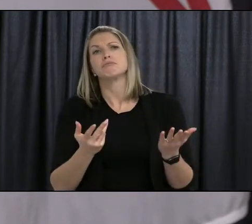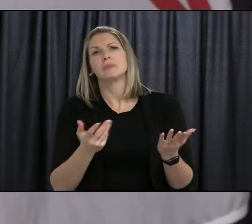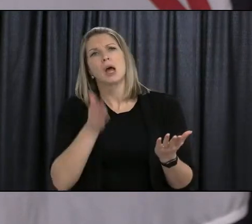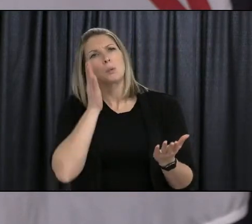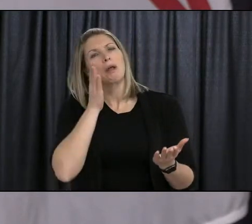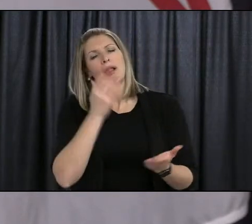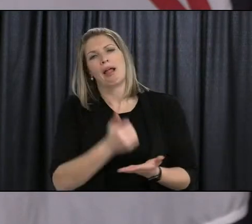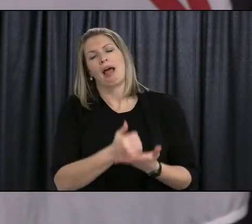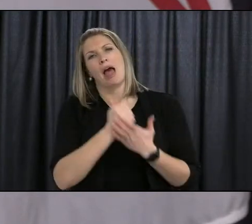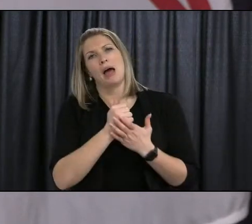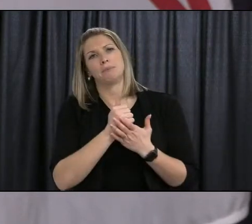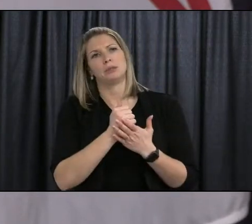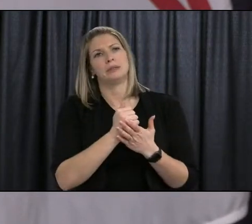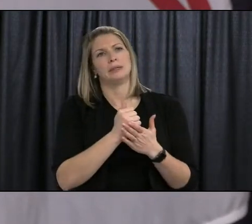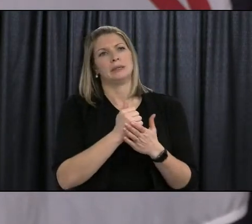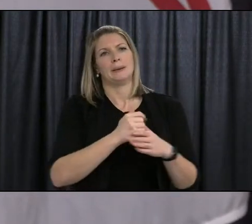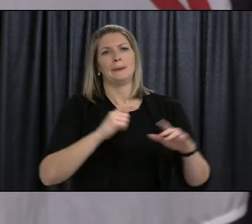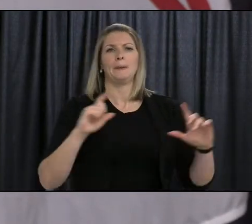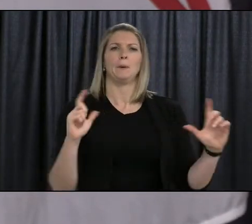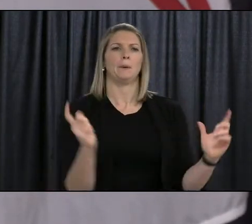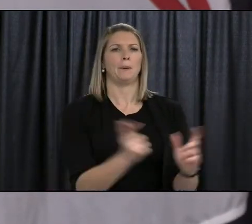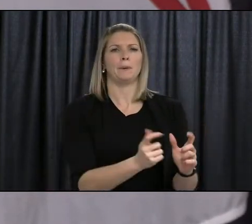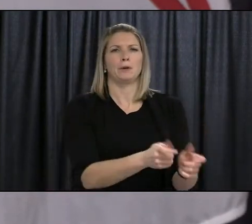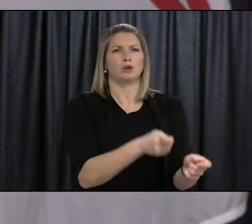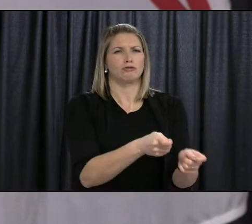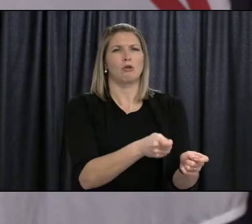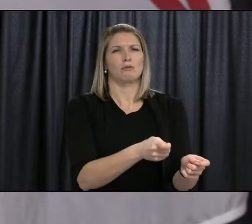help with a speedier turnaround time.